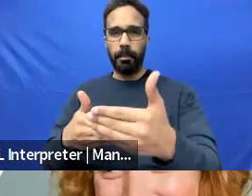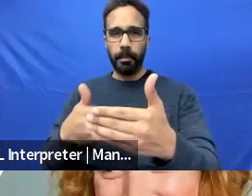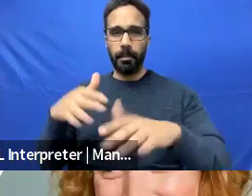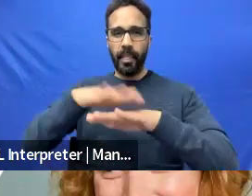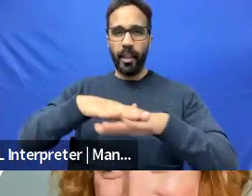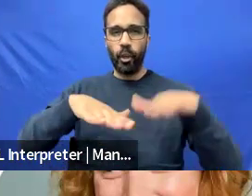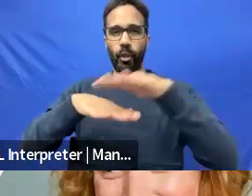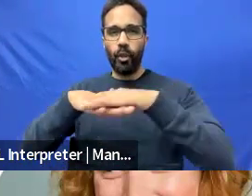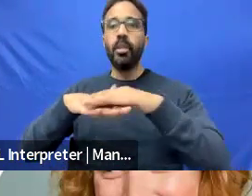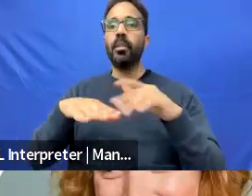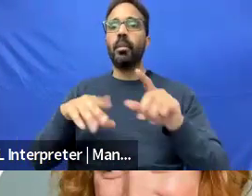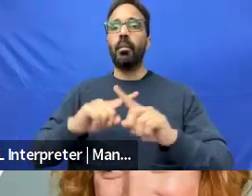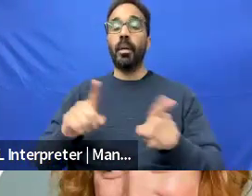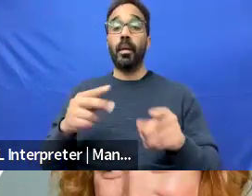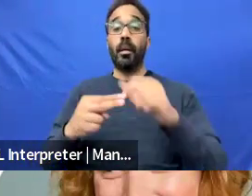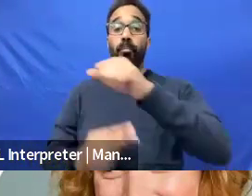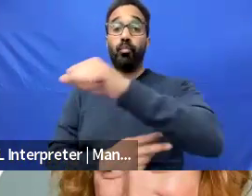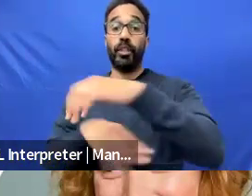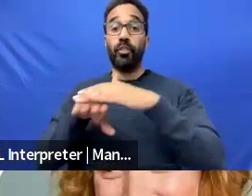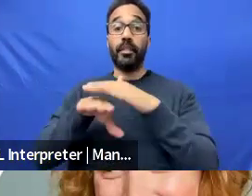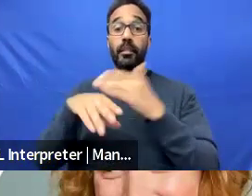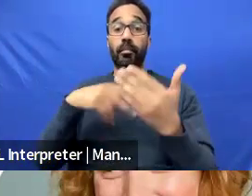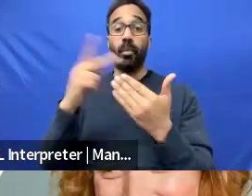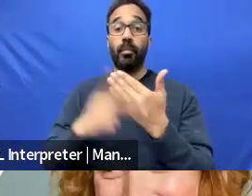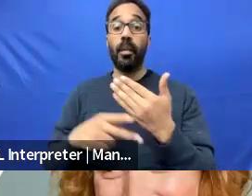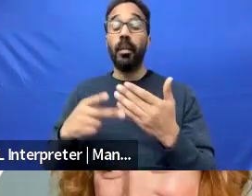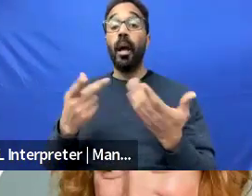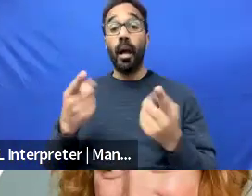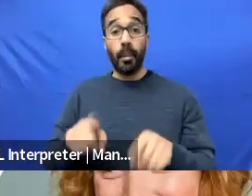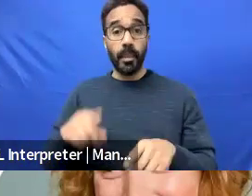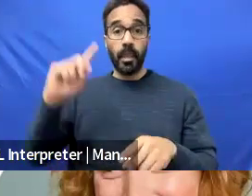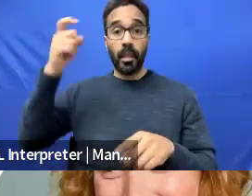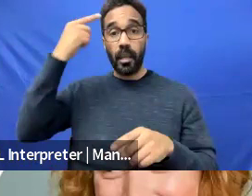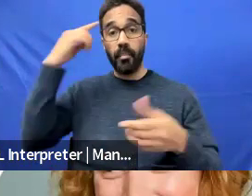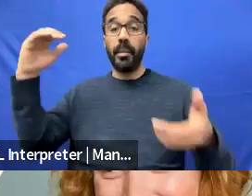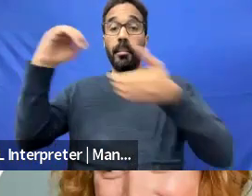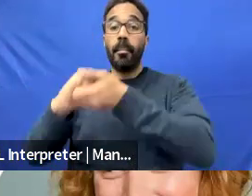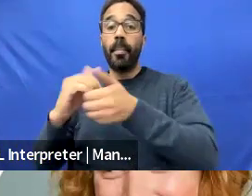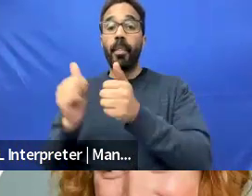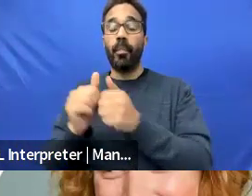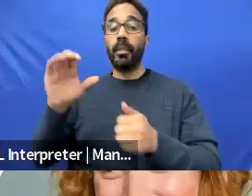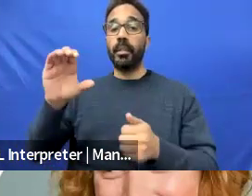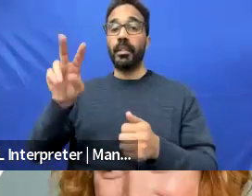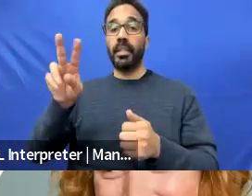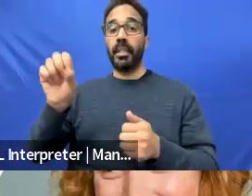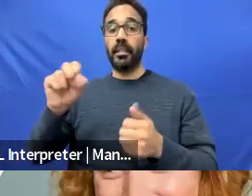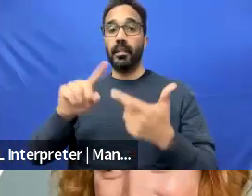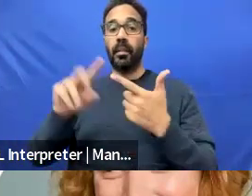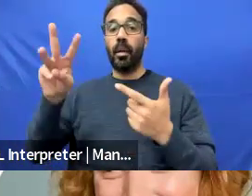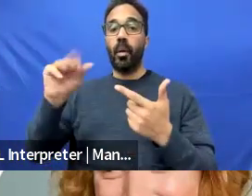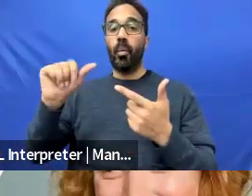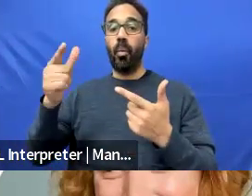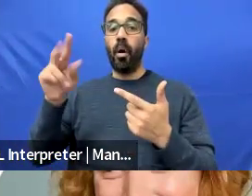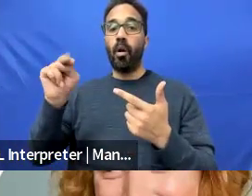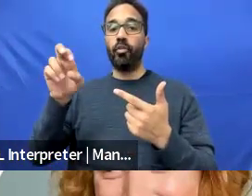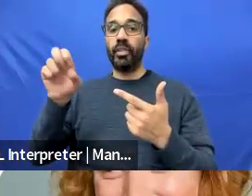Program, the government partnered with CVS's, Walgreens, and very few limited